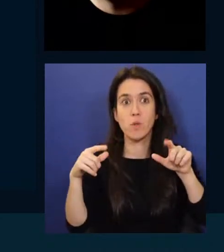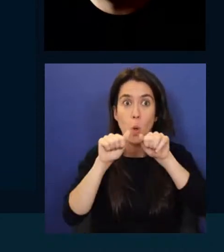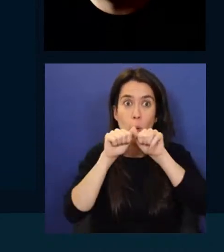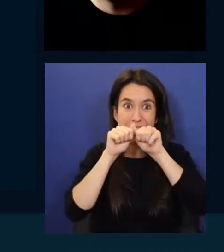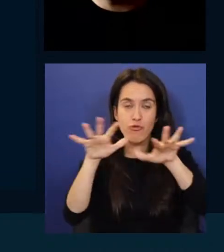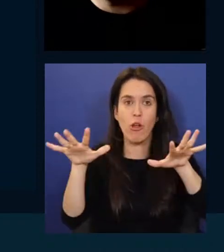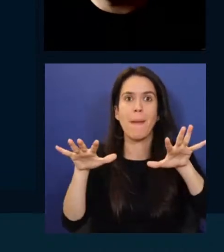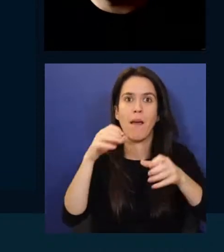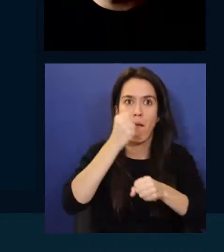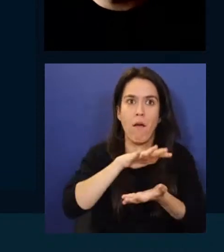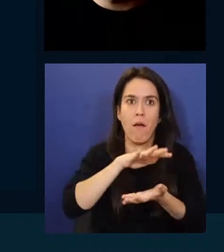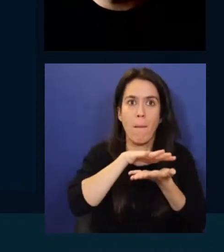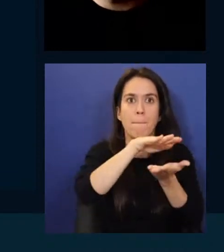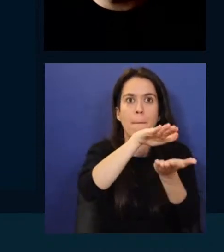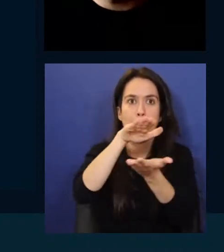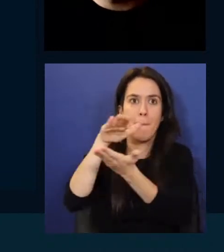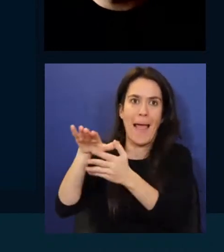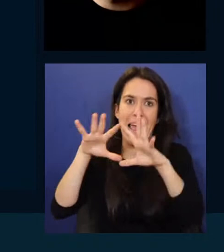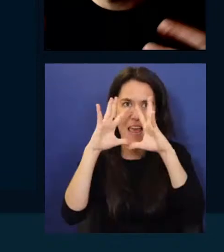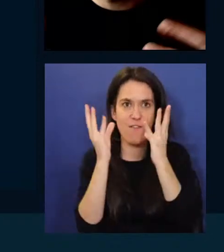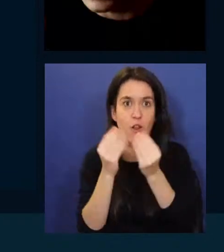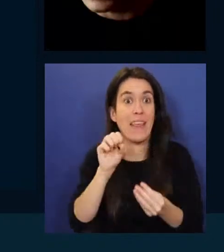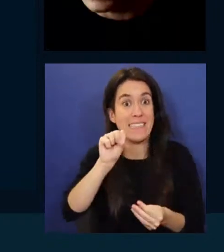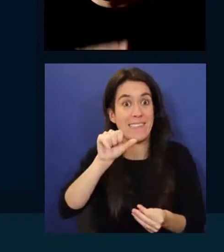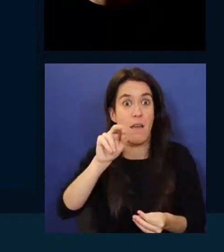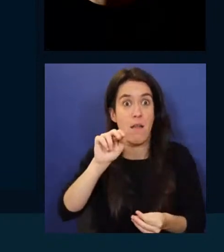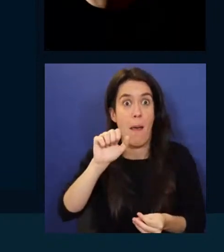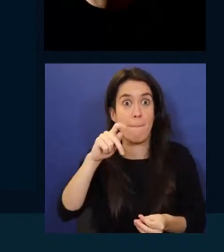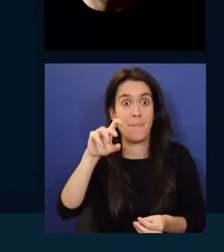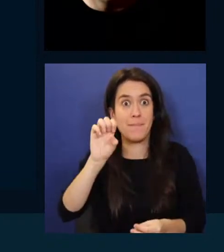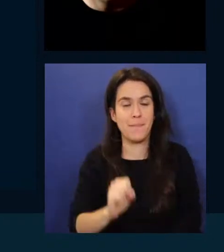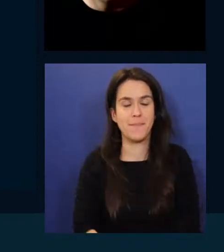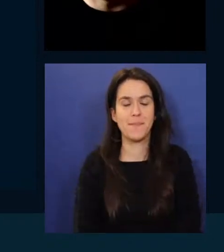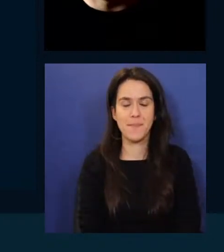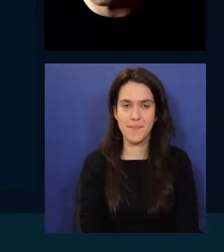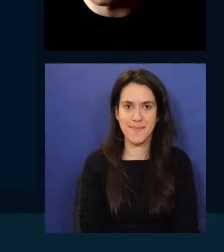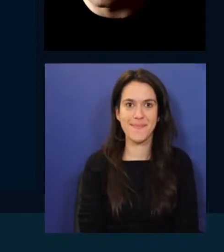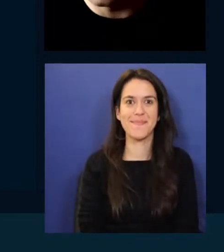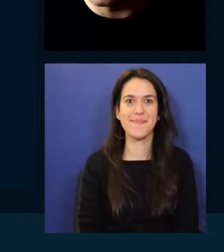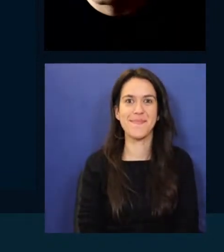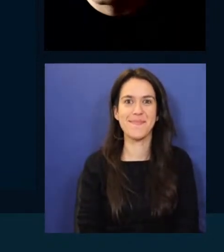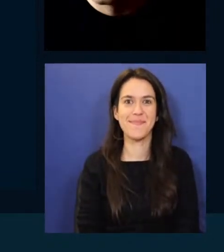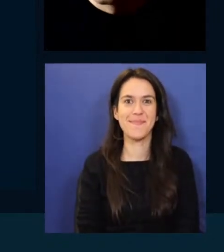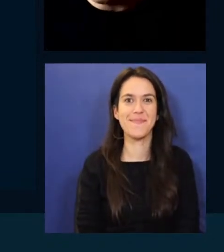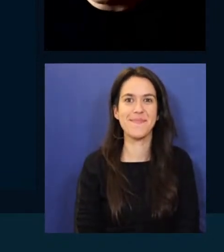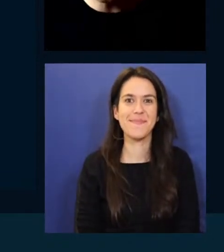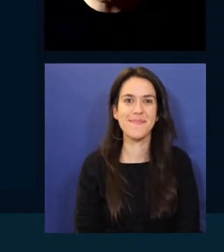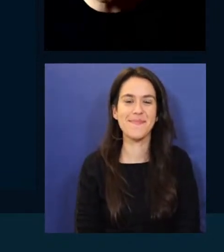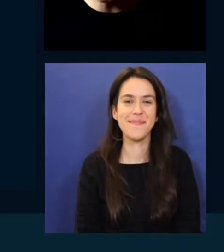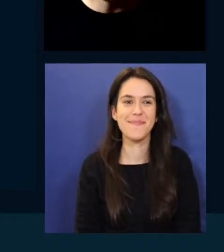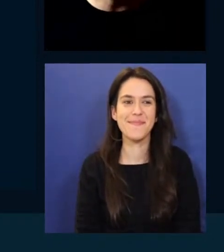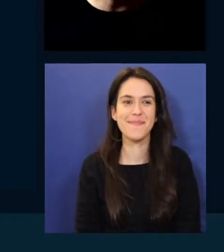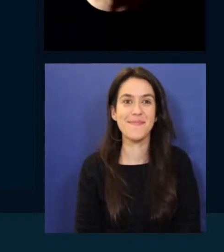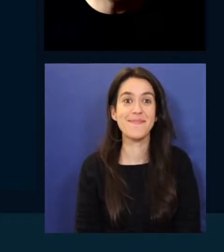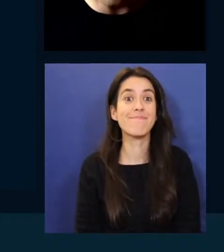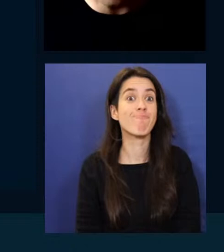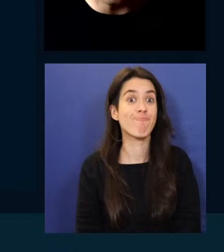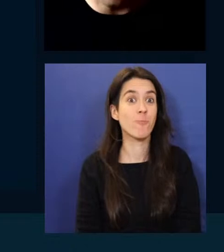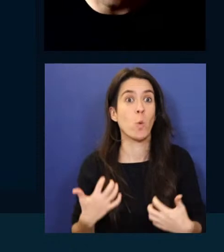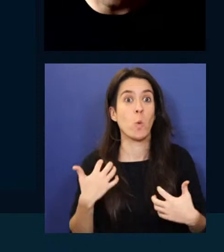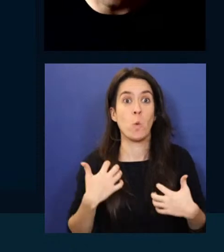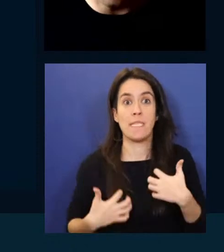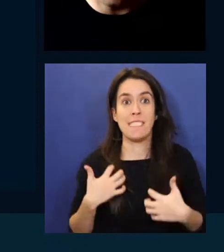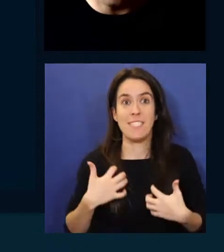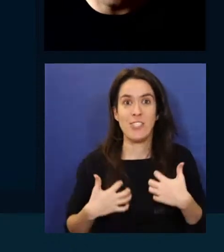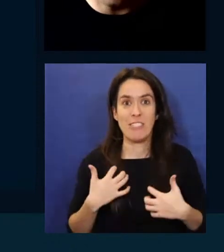the real-time workloads as a core part of Synapse as well. So within the unified experience. Now, it's interesting if you look at what we've done with Power BI, where just